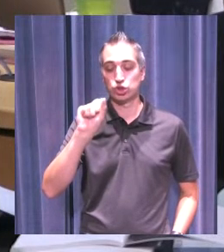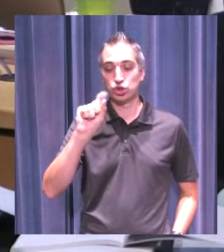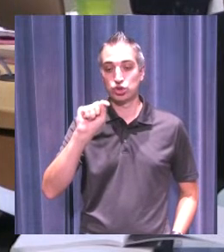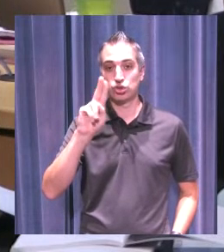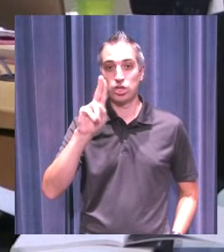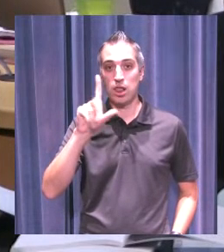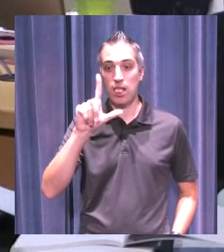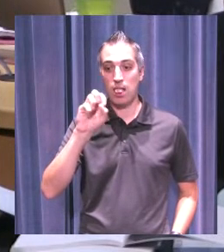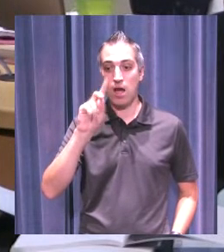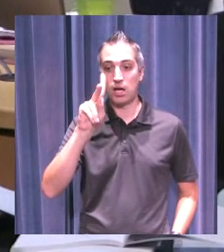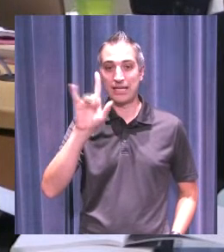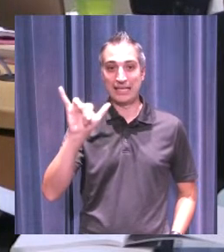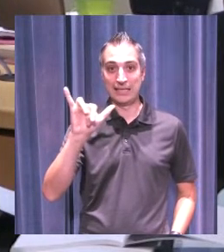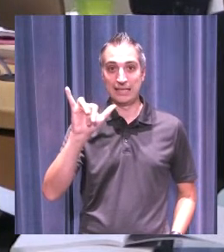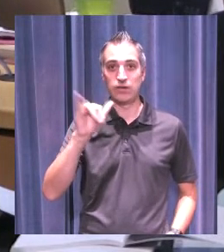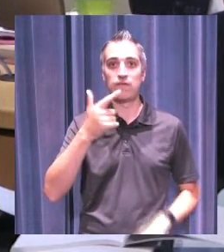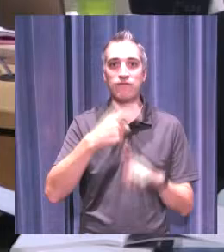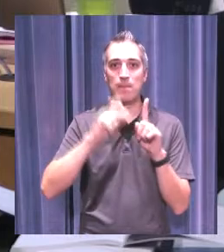interim president appointment.